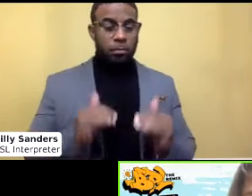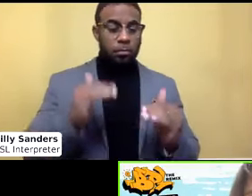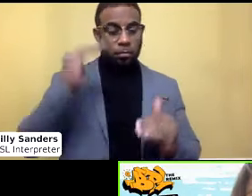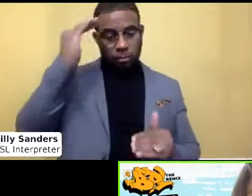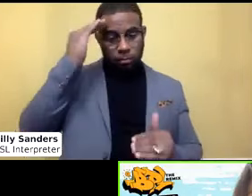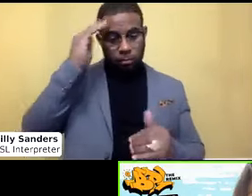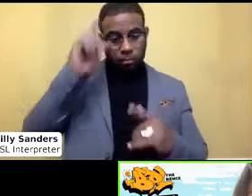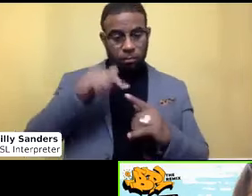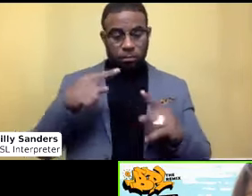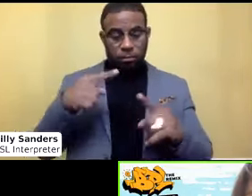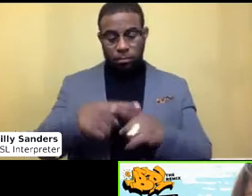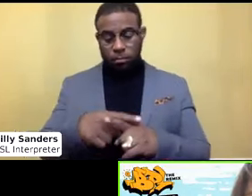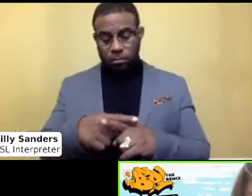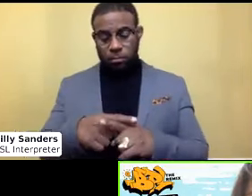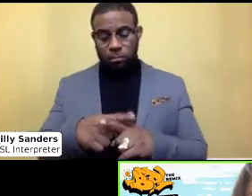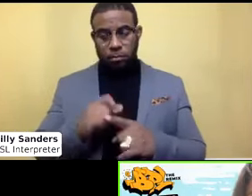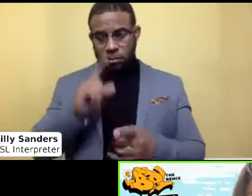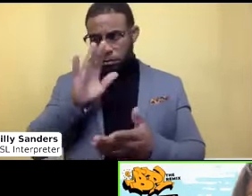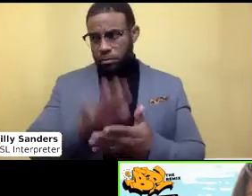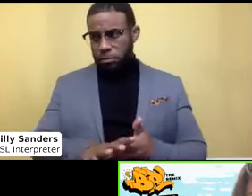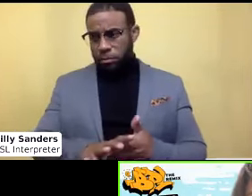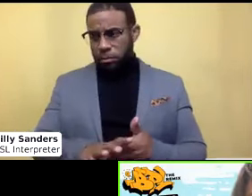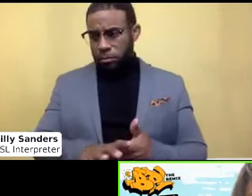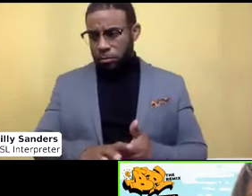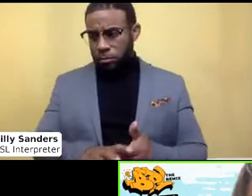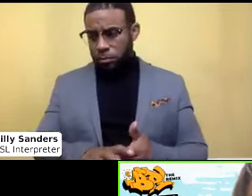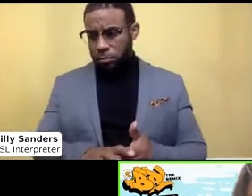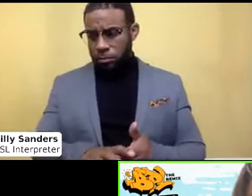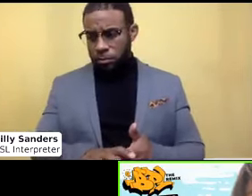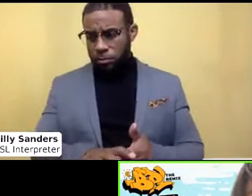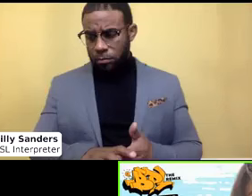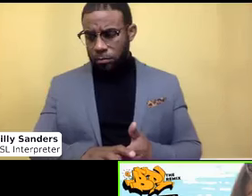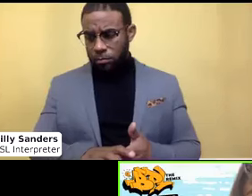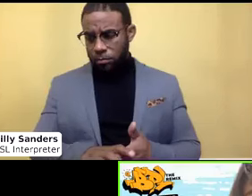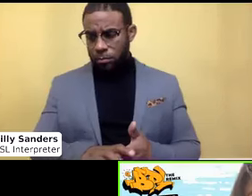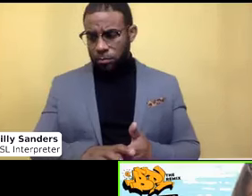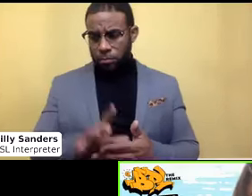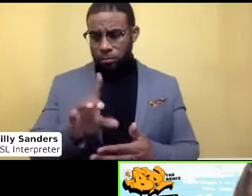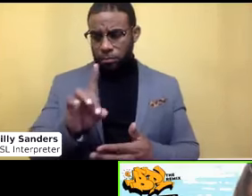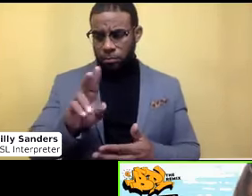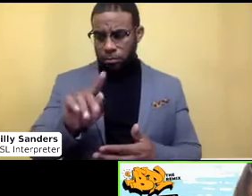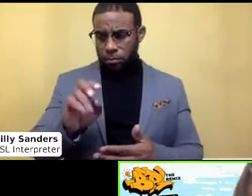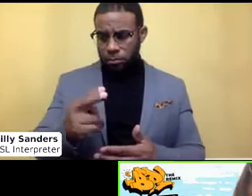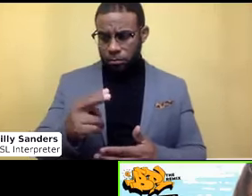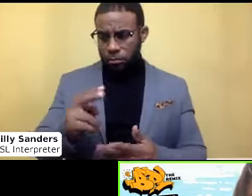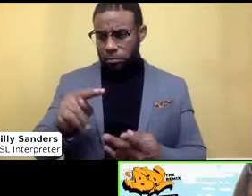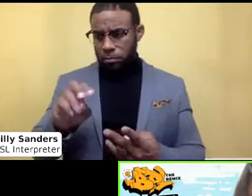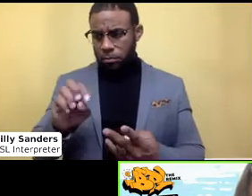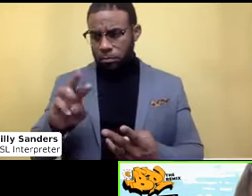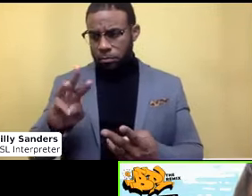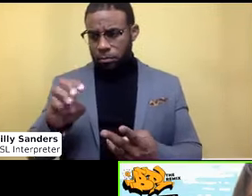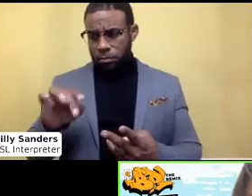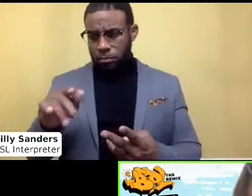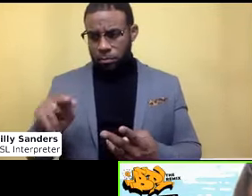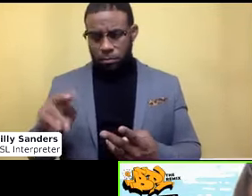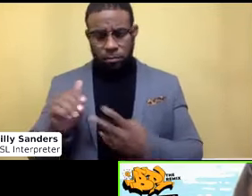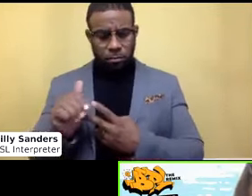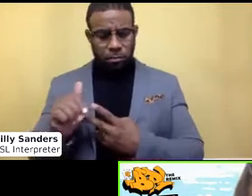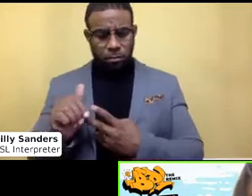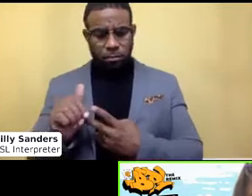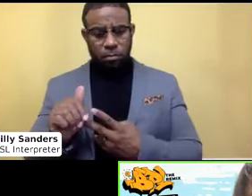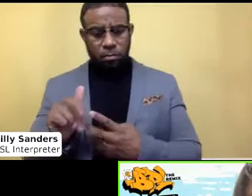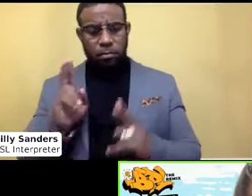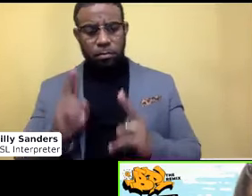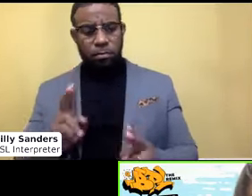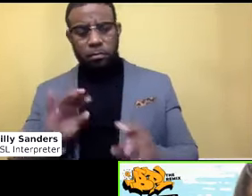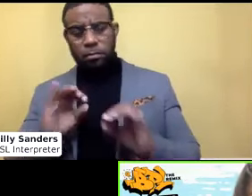about the conflict. I believe the Norwegian lead and